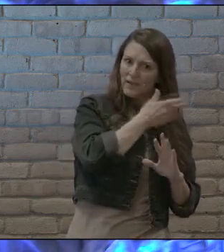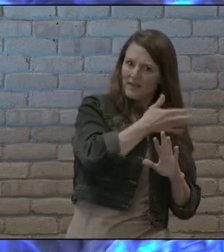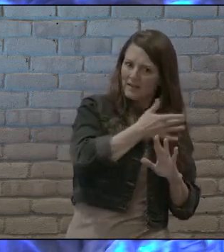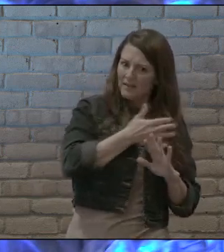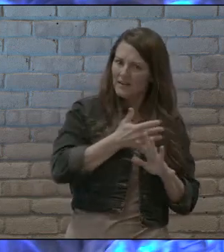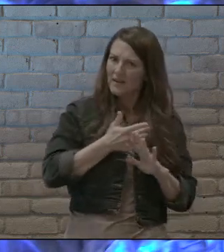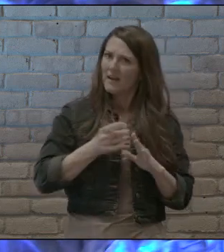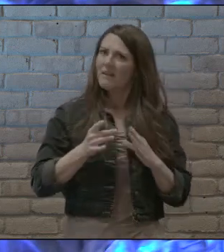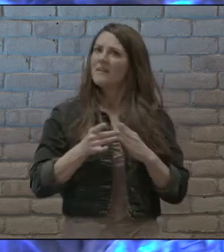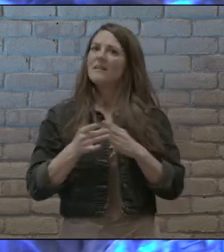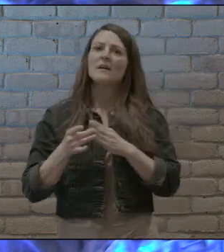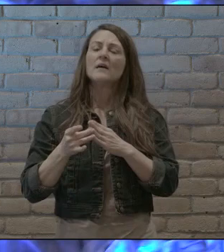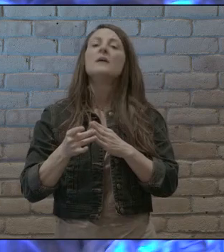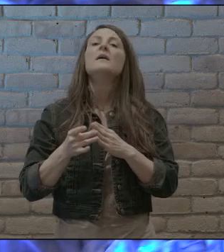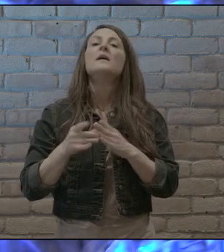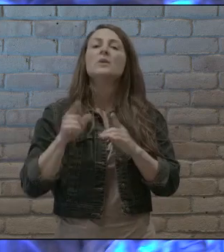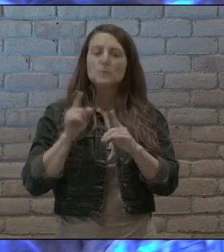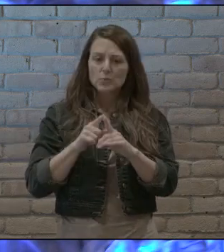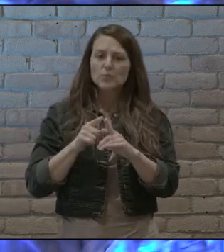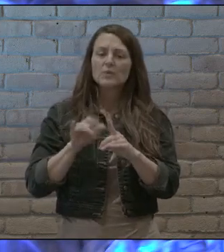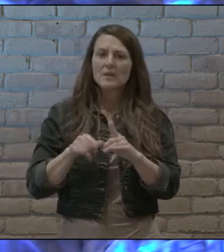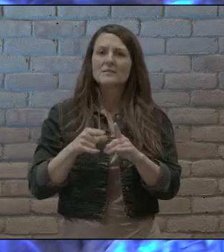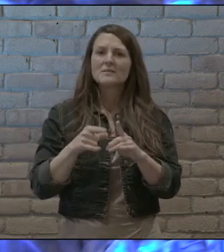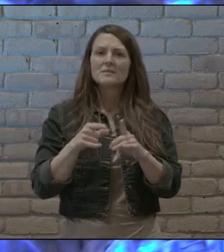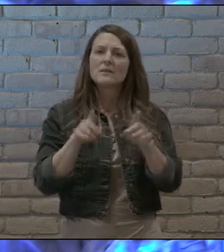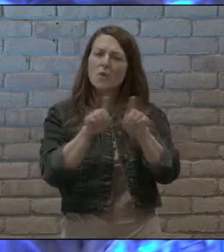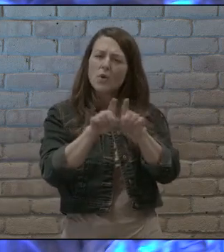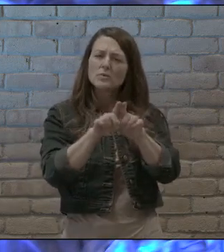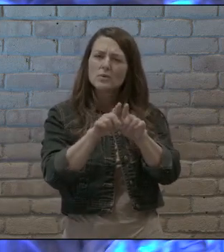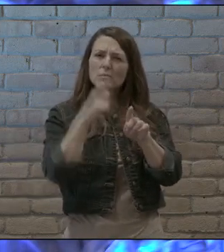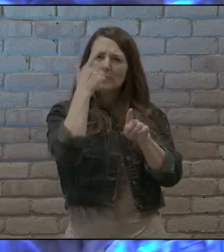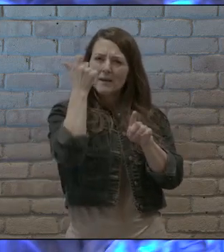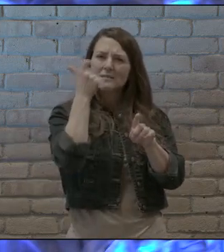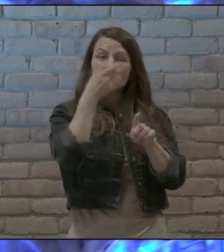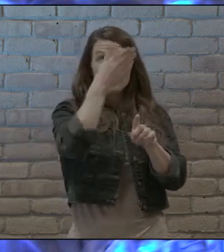what God has done for us in His Son Jesus.